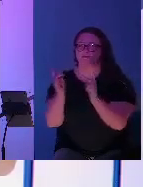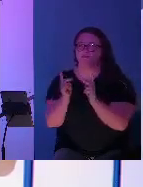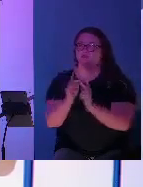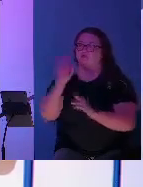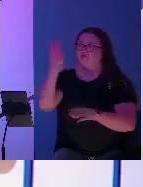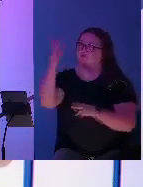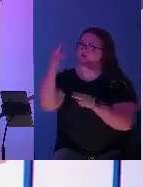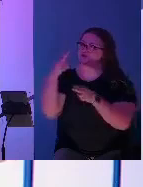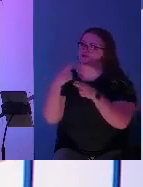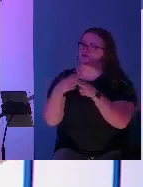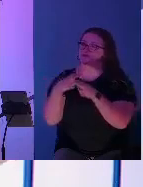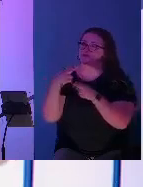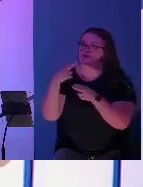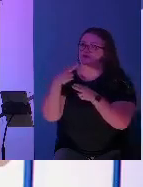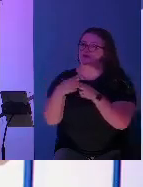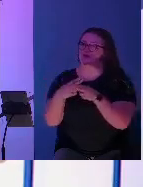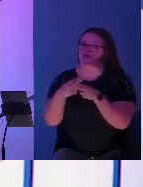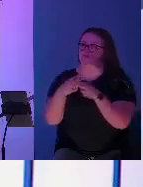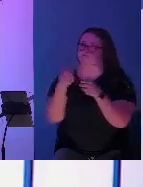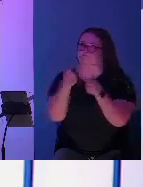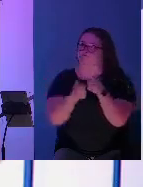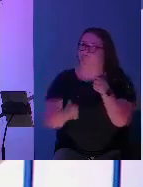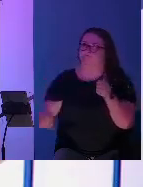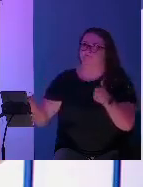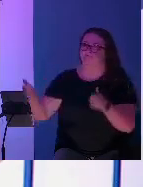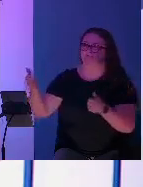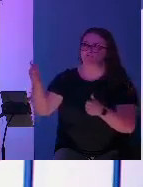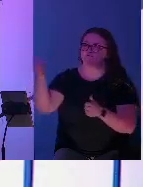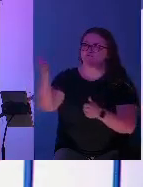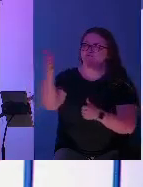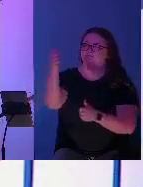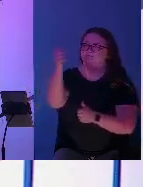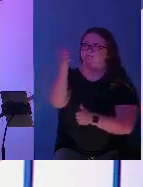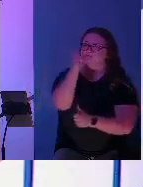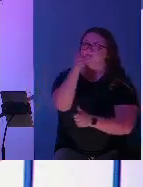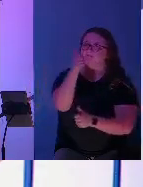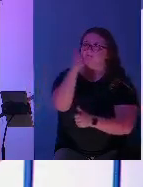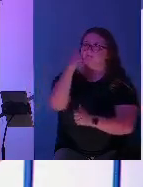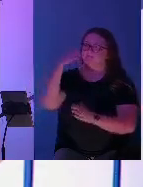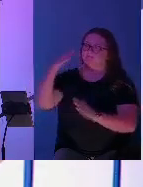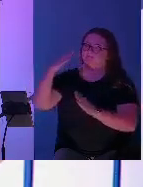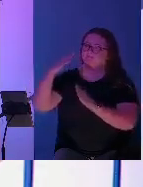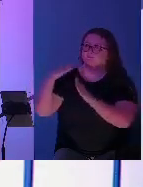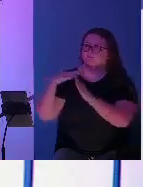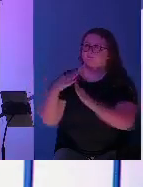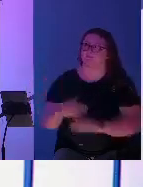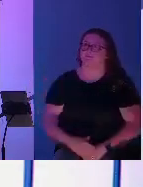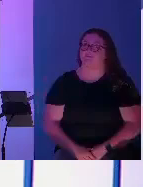Above the